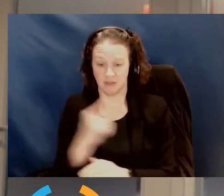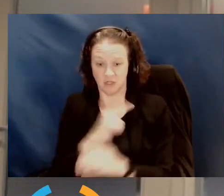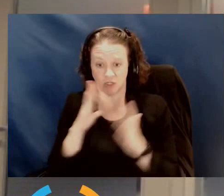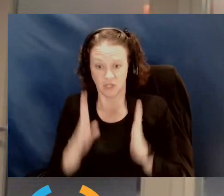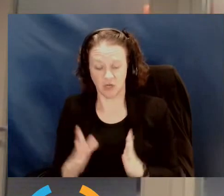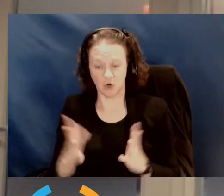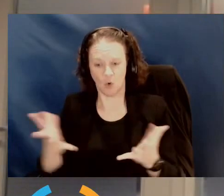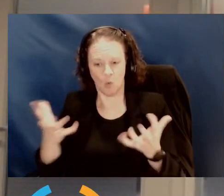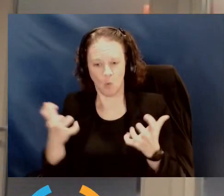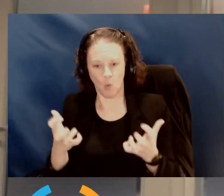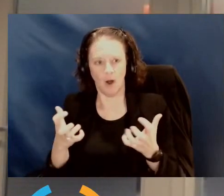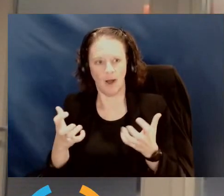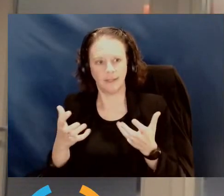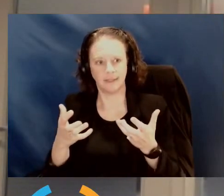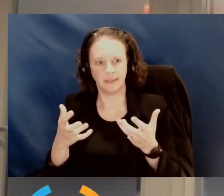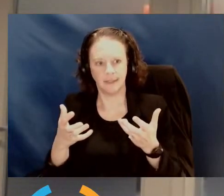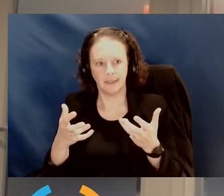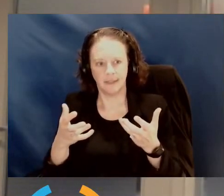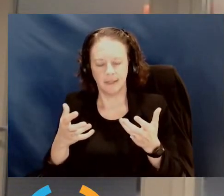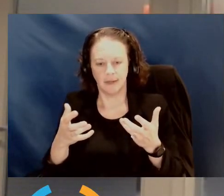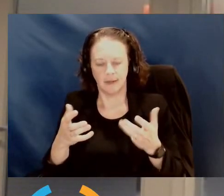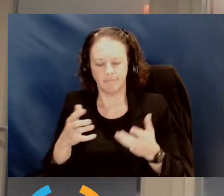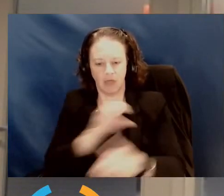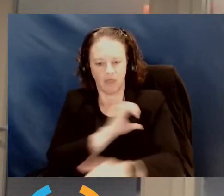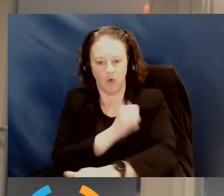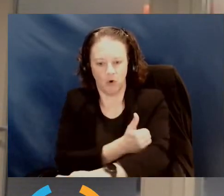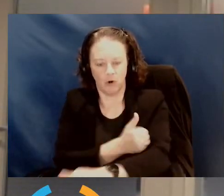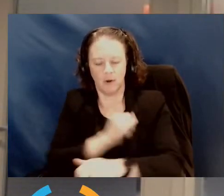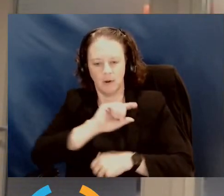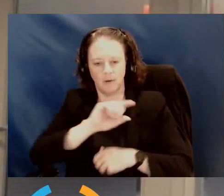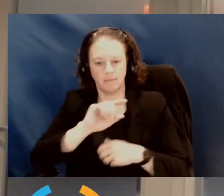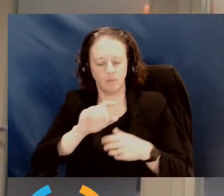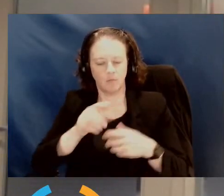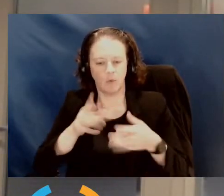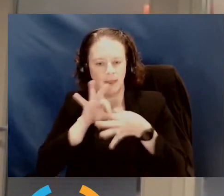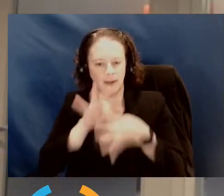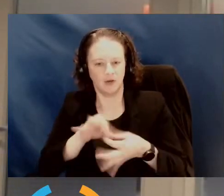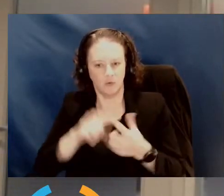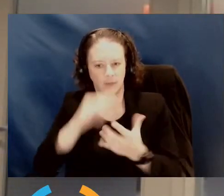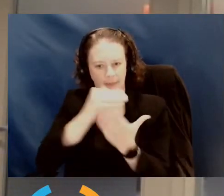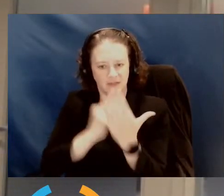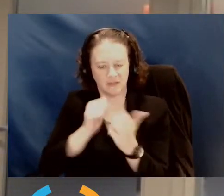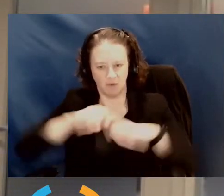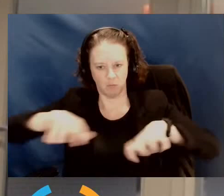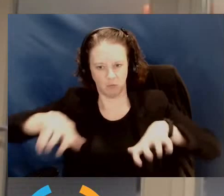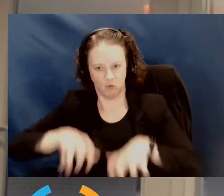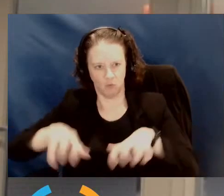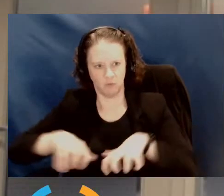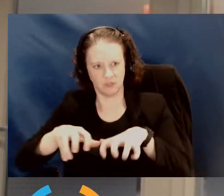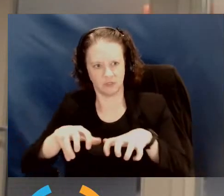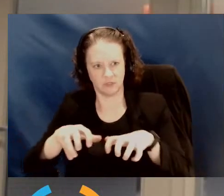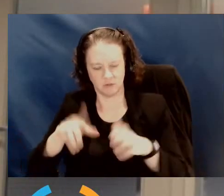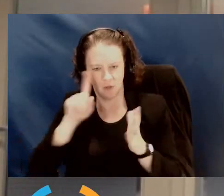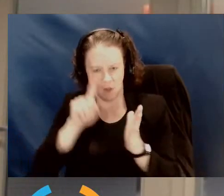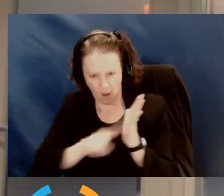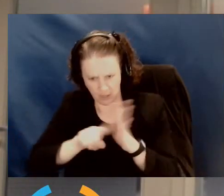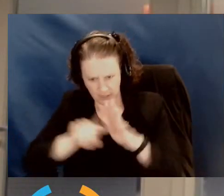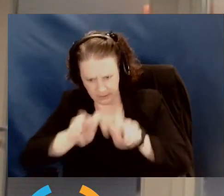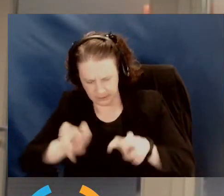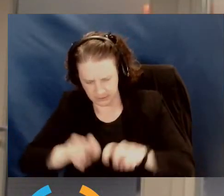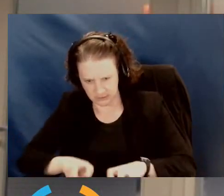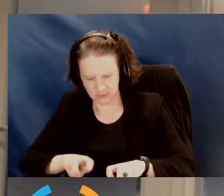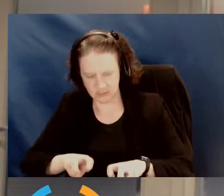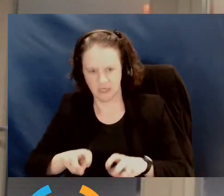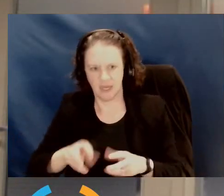list of performance audits that the Secretary of State conducts. That's a step that could subject the independent audits to